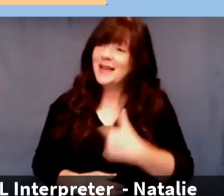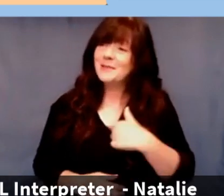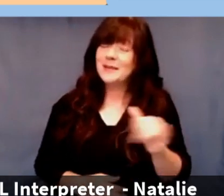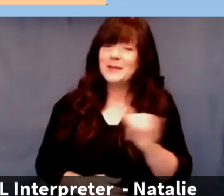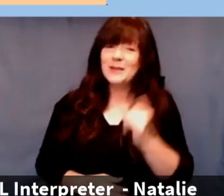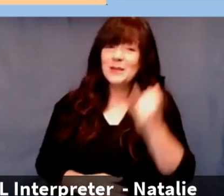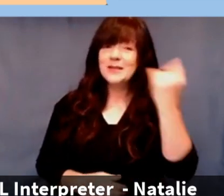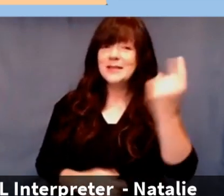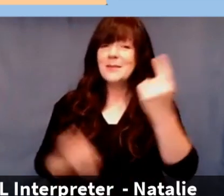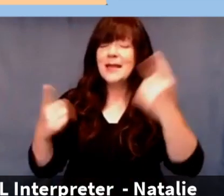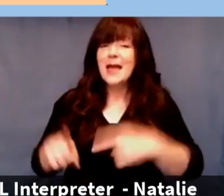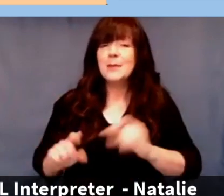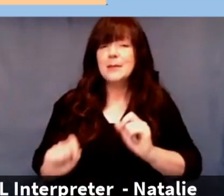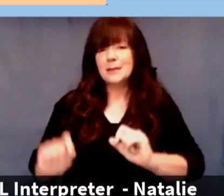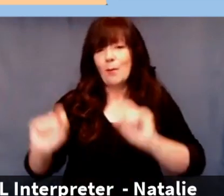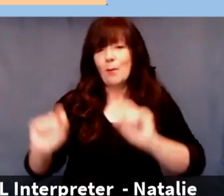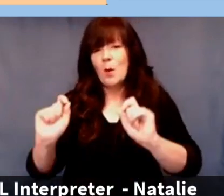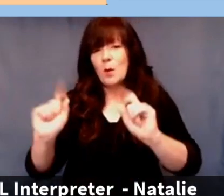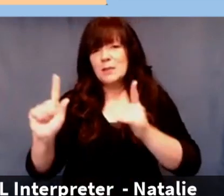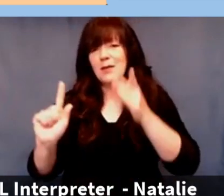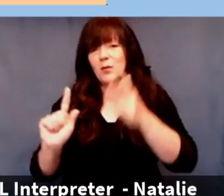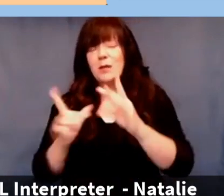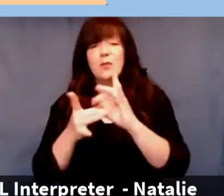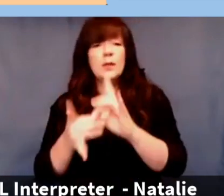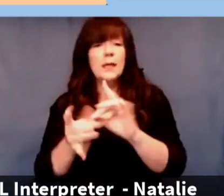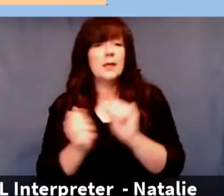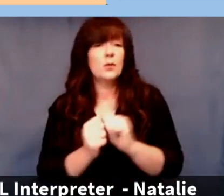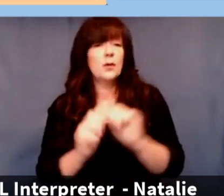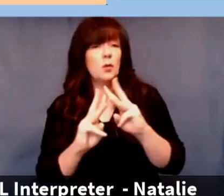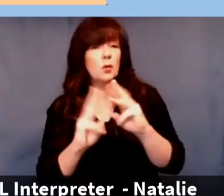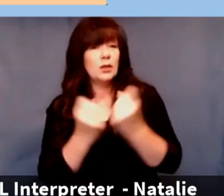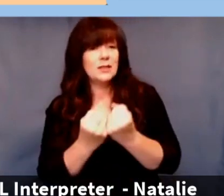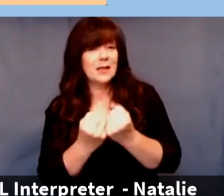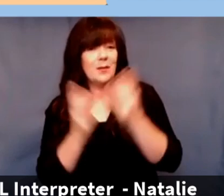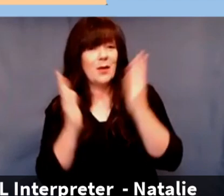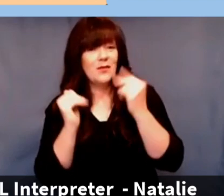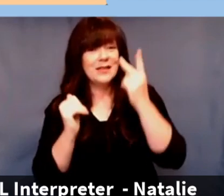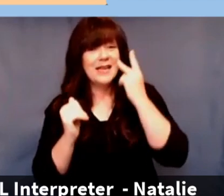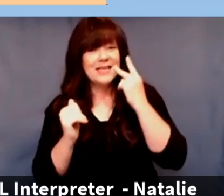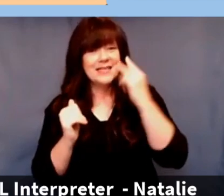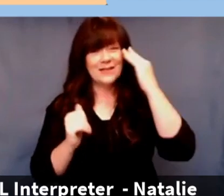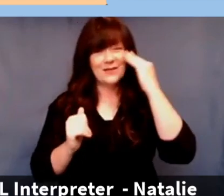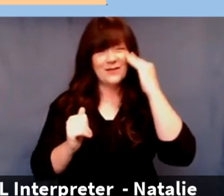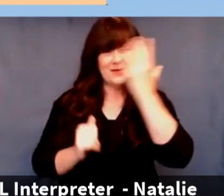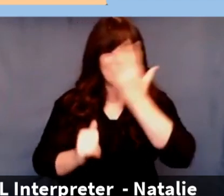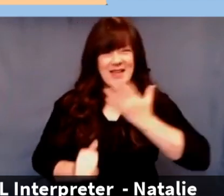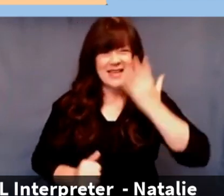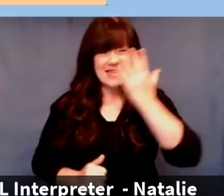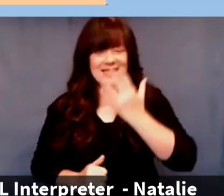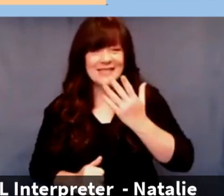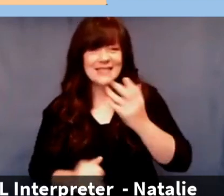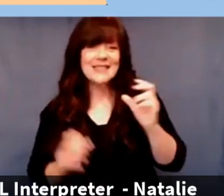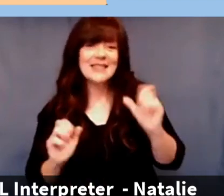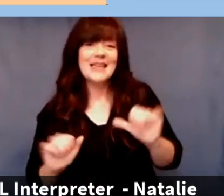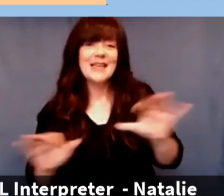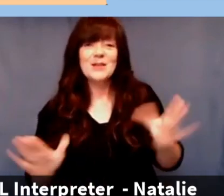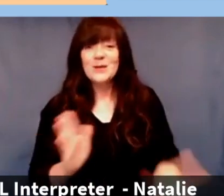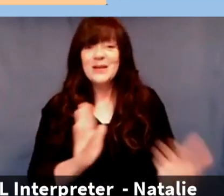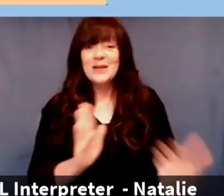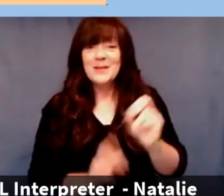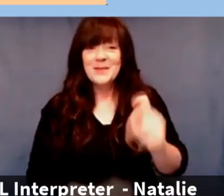anything coming up, I'll be posting it with regards to the workshops, and hopefully I'll see some familiar faces where we can do this again.